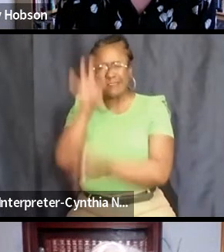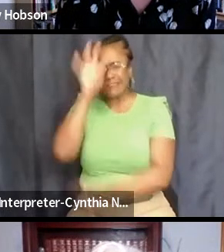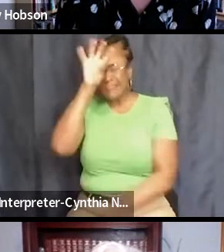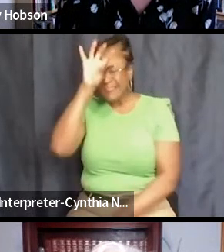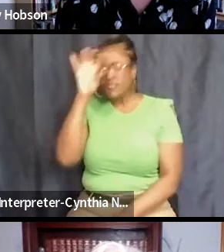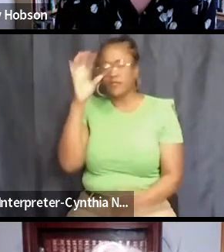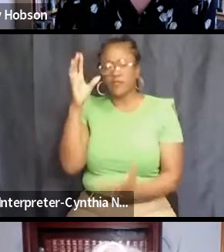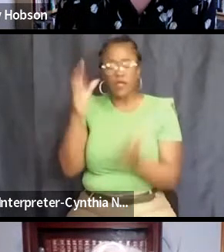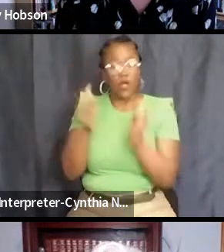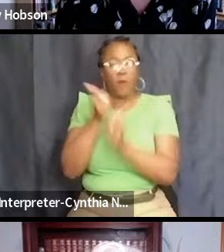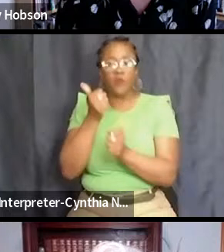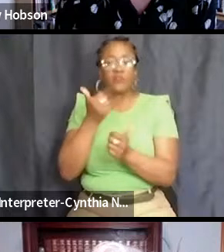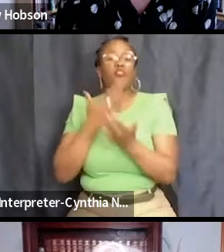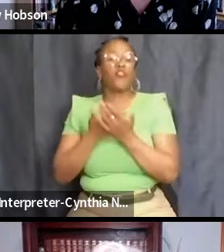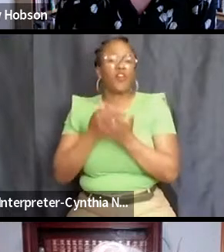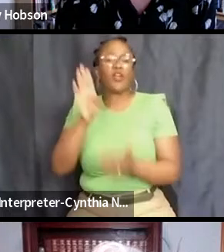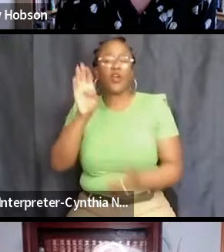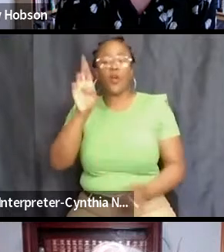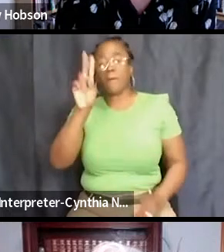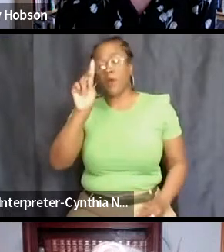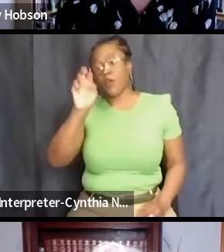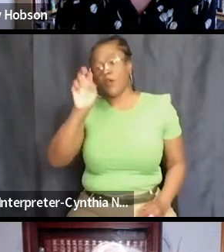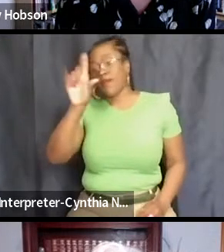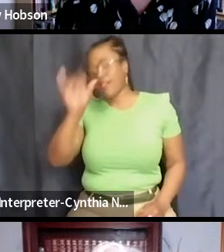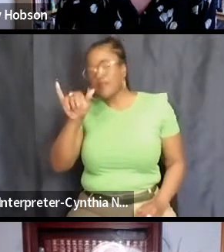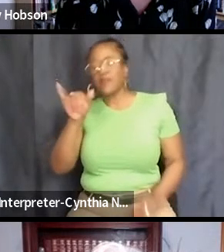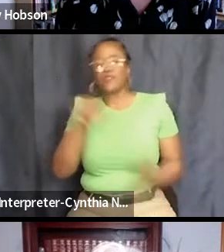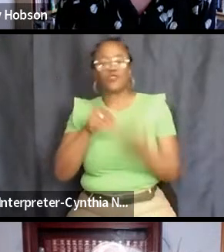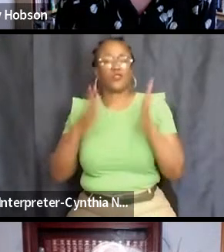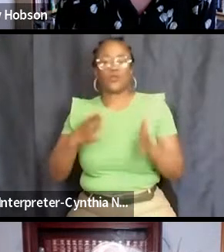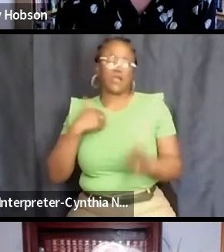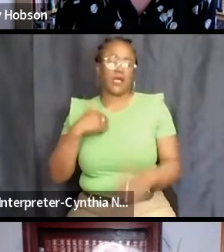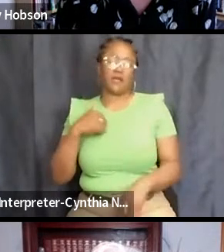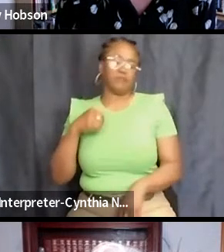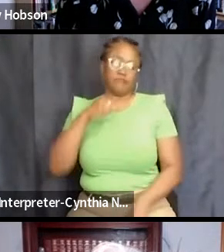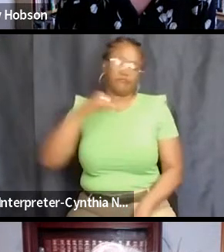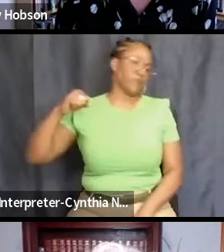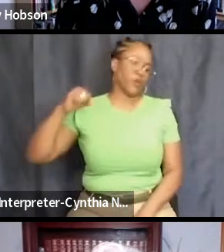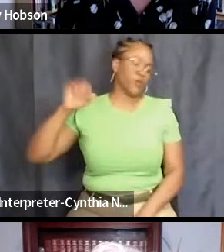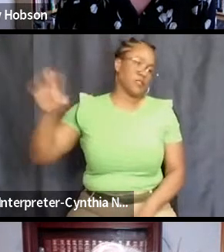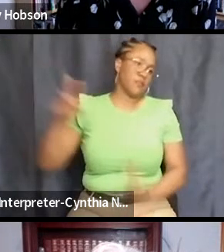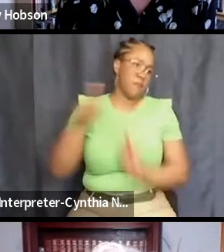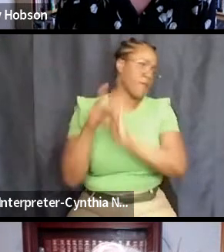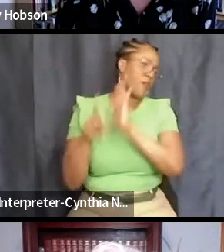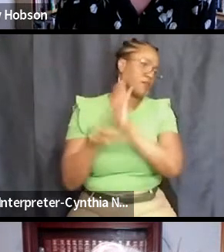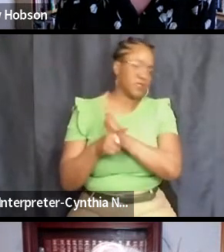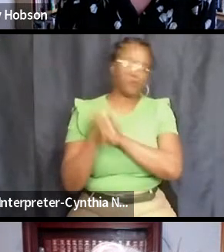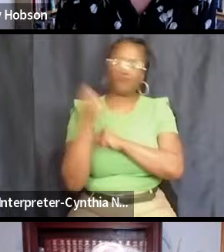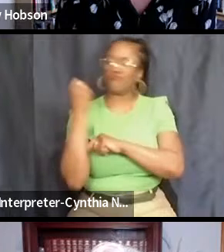Like most good Berkeley students, I vehemently opposed his policies. I protested